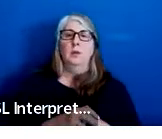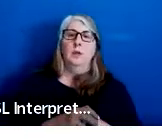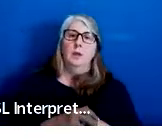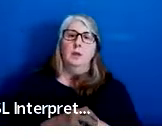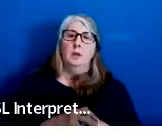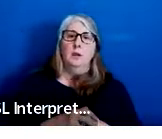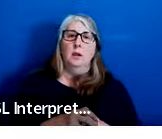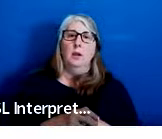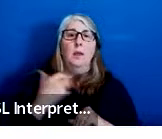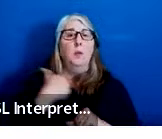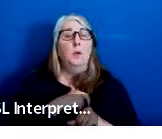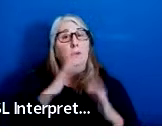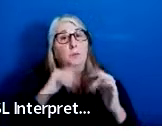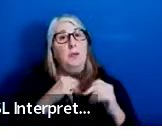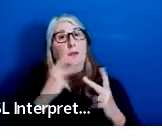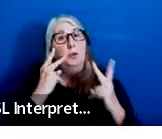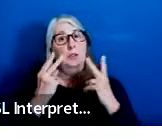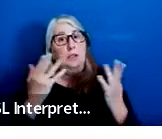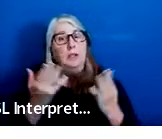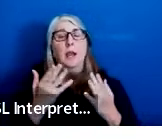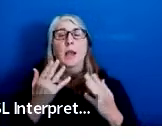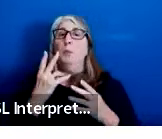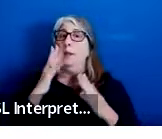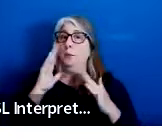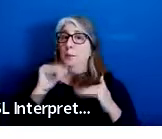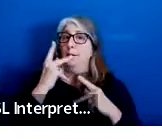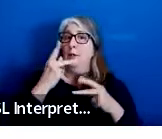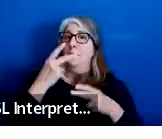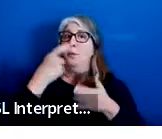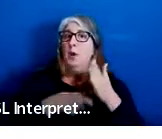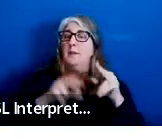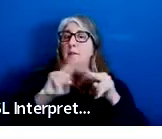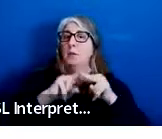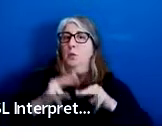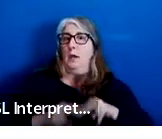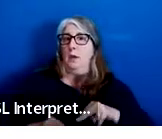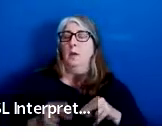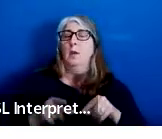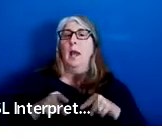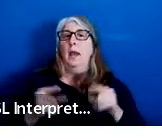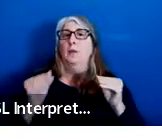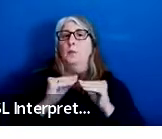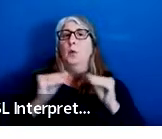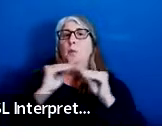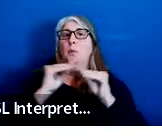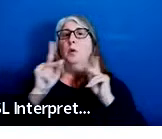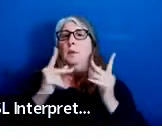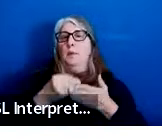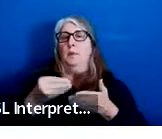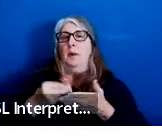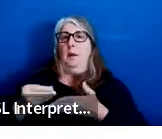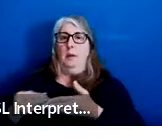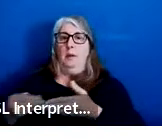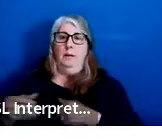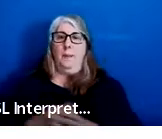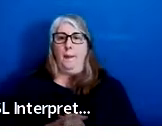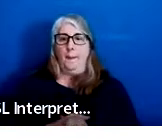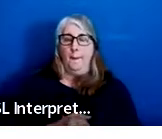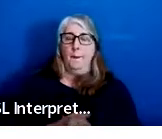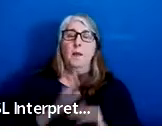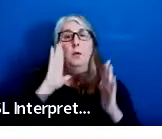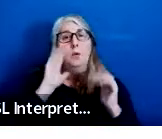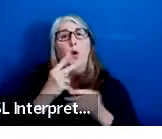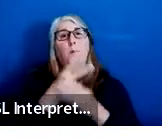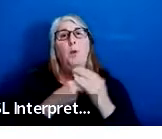also expect to see prices start to come down as there are more and more jurisdictions doing this. So our hope is that both of